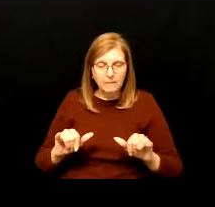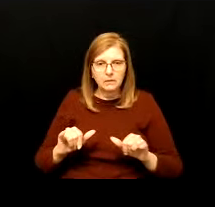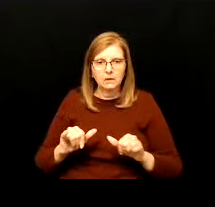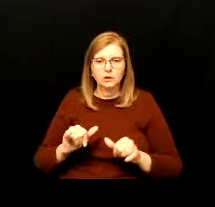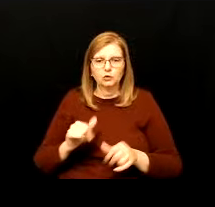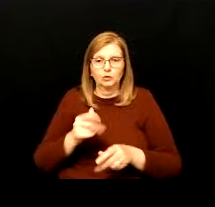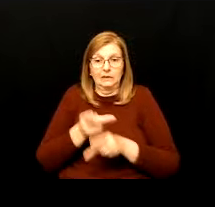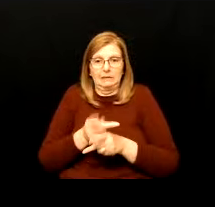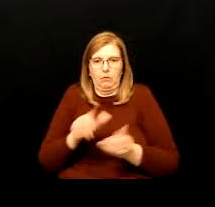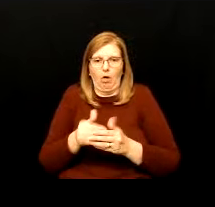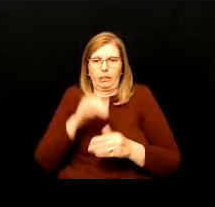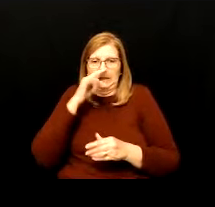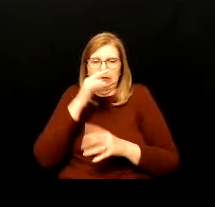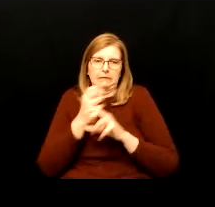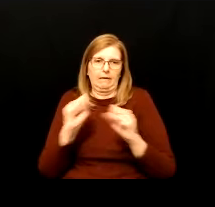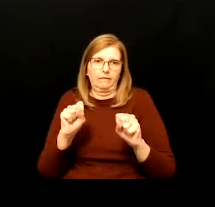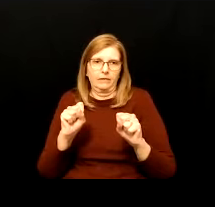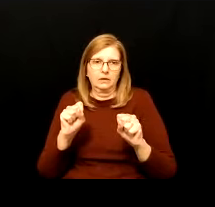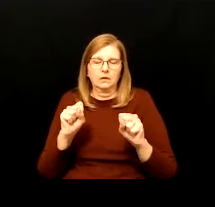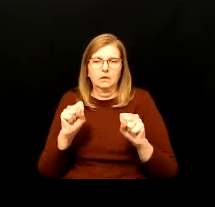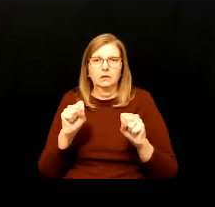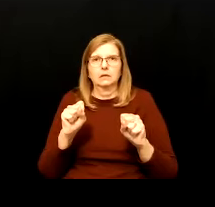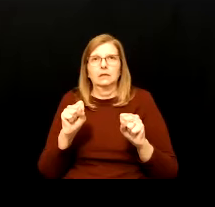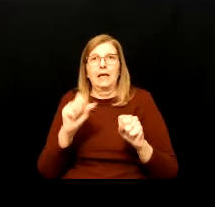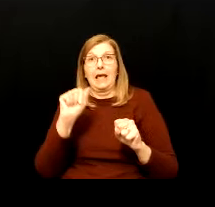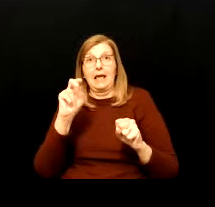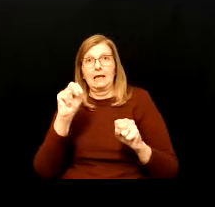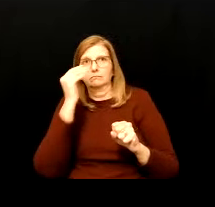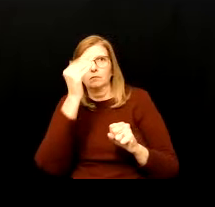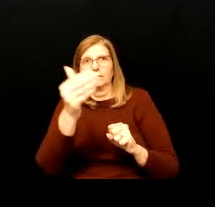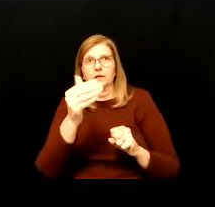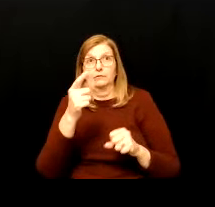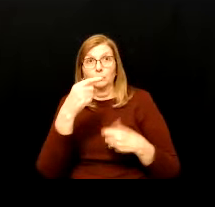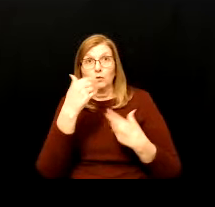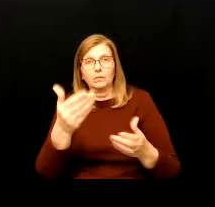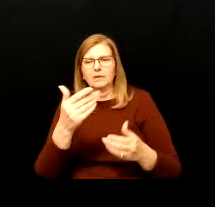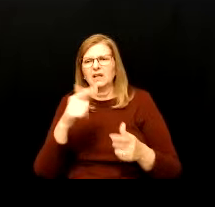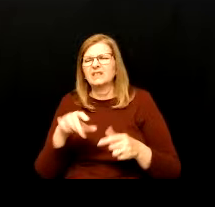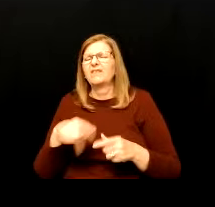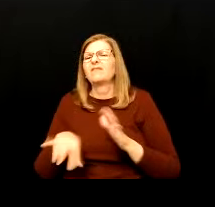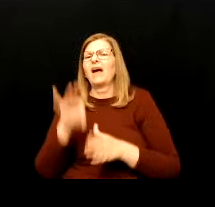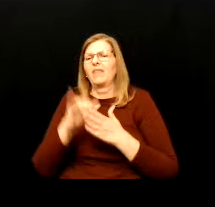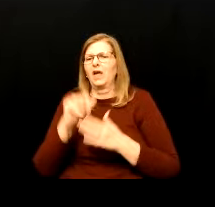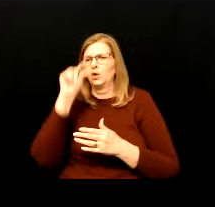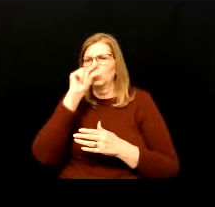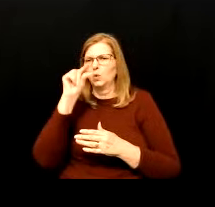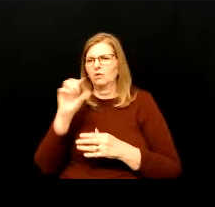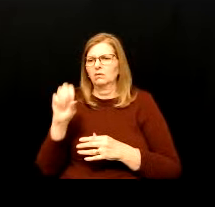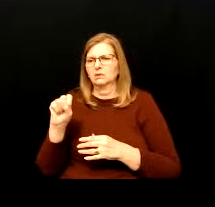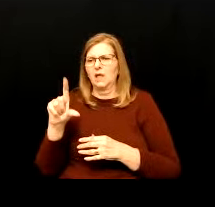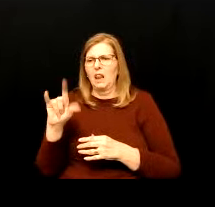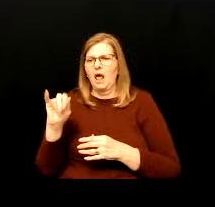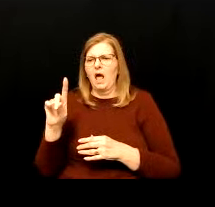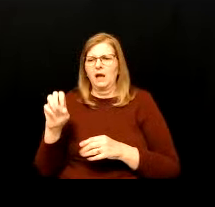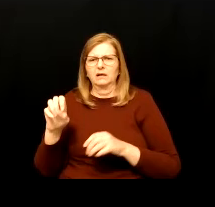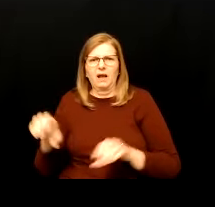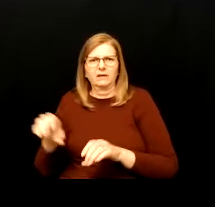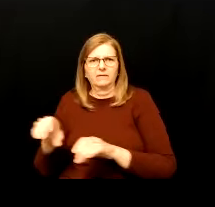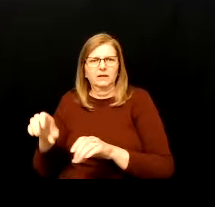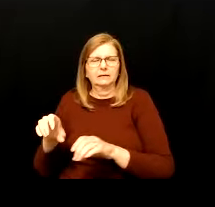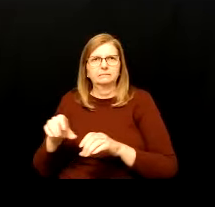kiddos safe. All right, Anne, go for it. And while you're going for it, I'm going to see if I can find that Google slide activity. Okay, thank